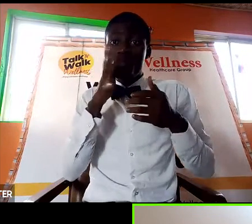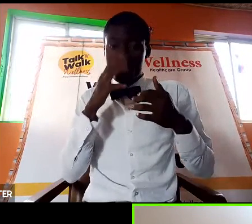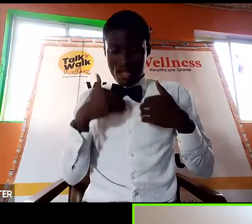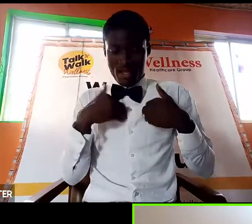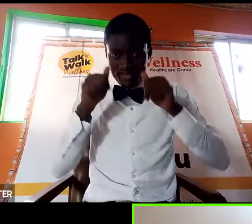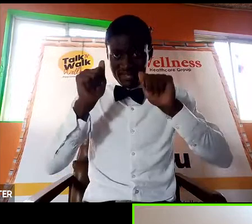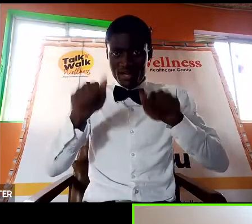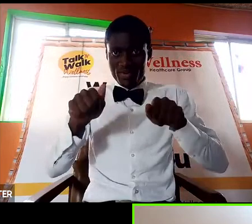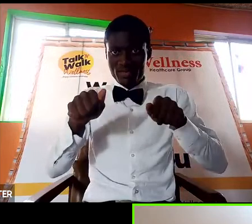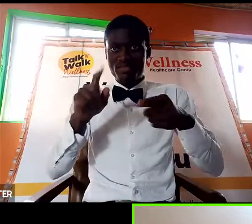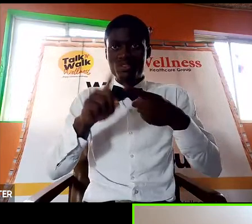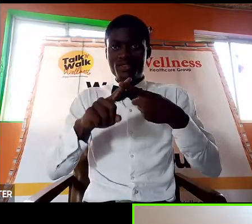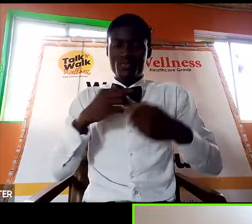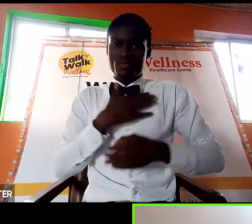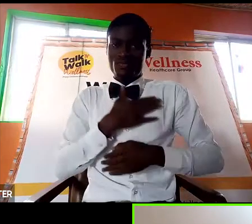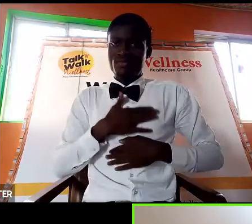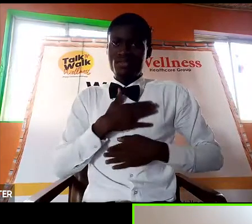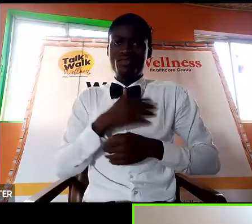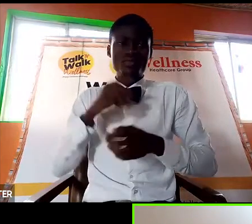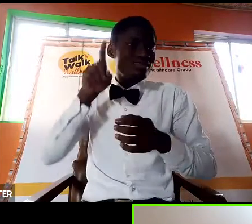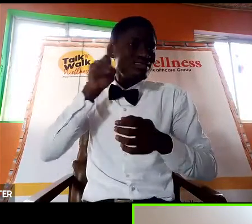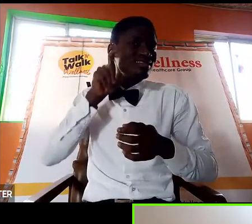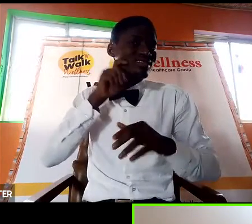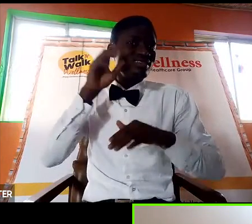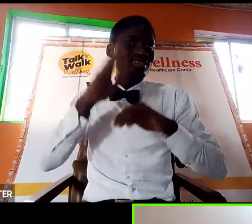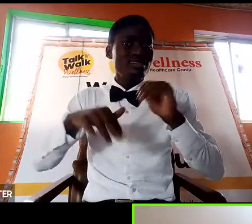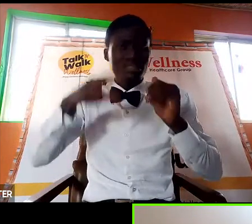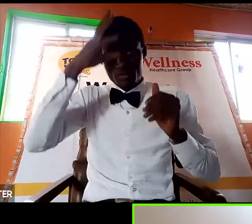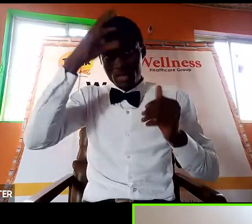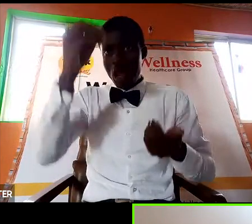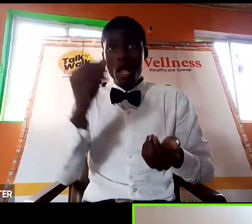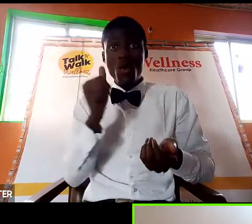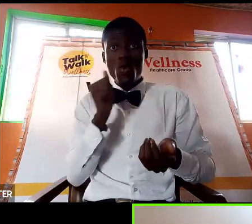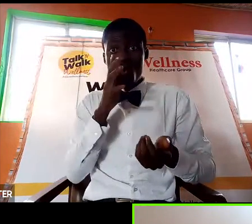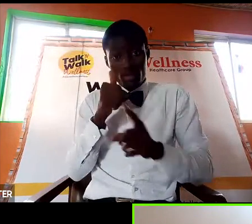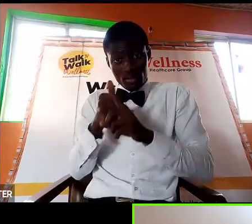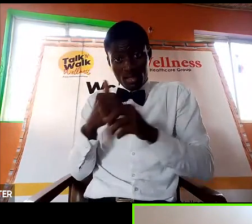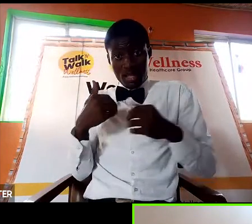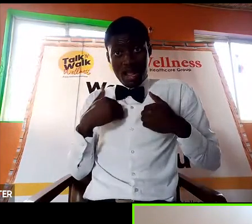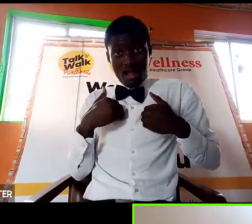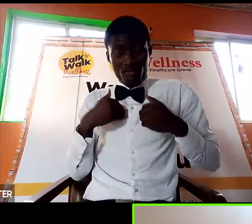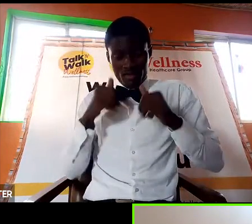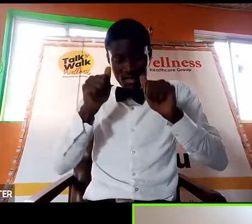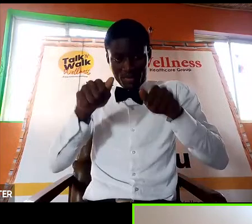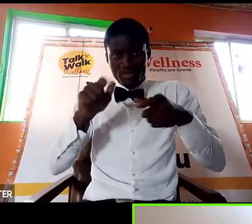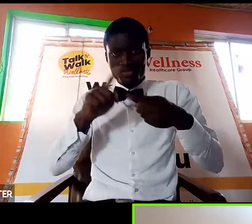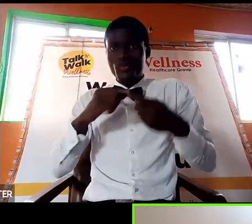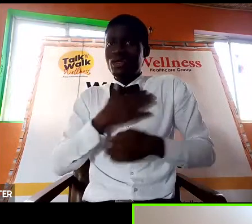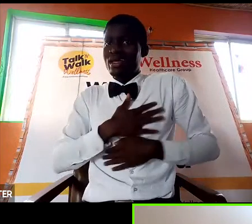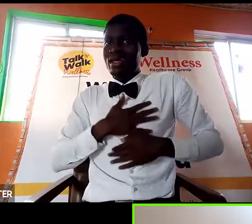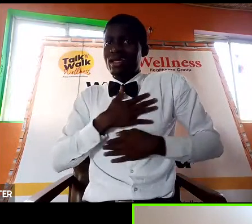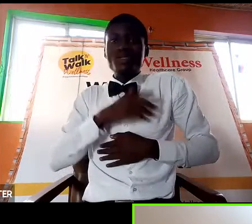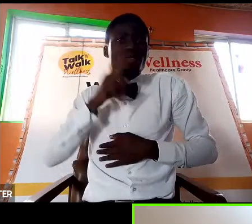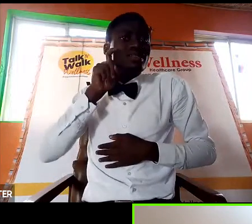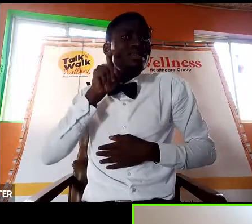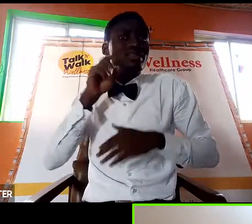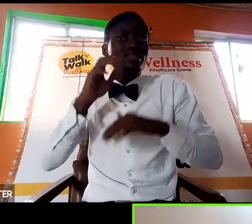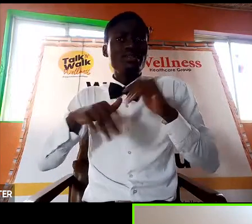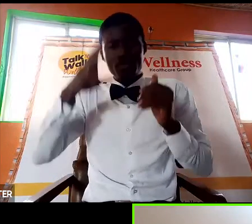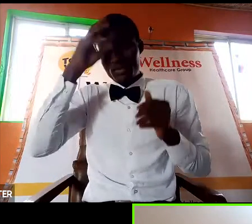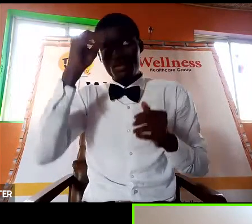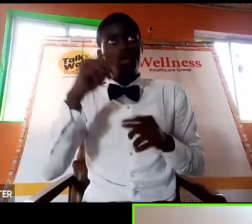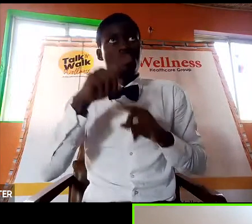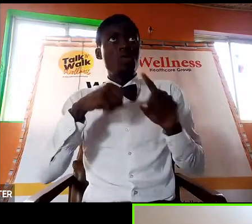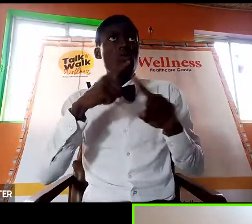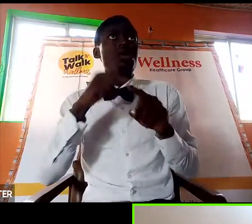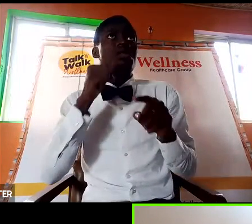So imagine something you have capacity to enjoy that much, and then they are begging you for it. When men call me, I'm begging my wife, she's not interested. I'm